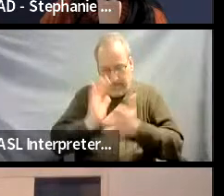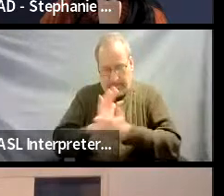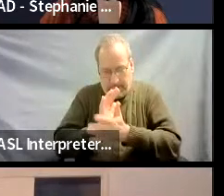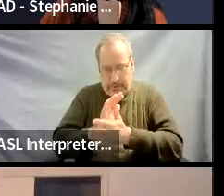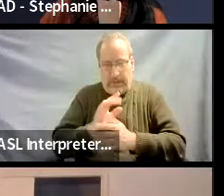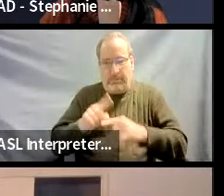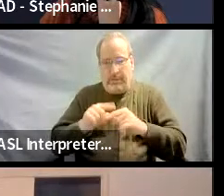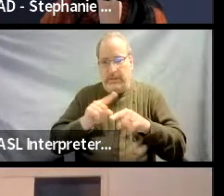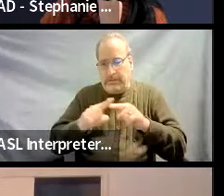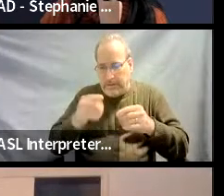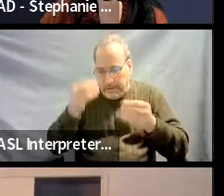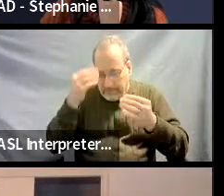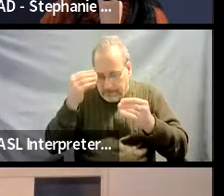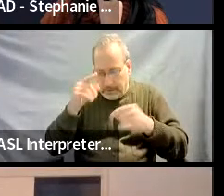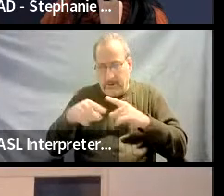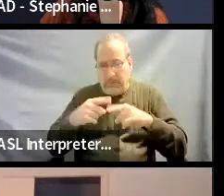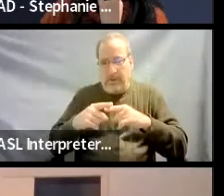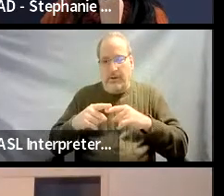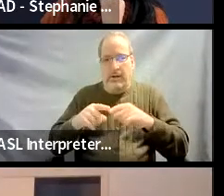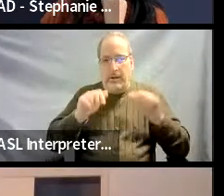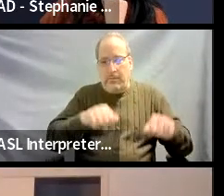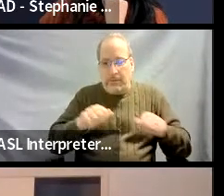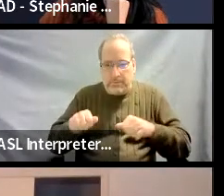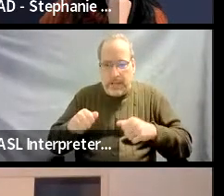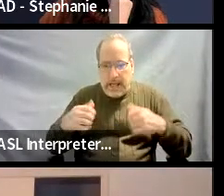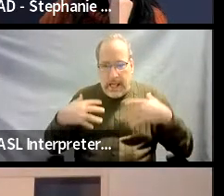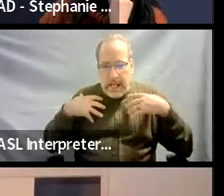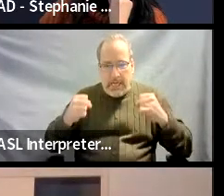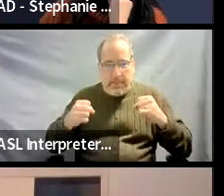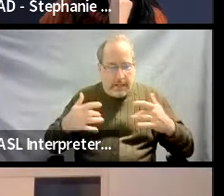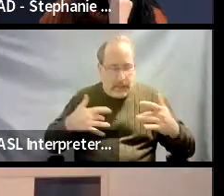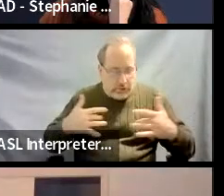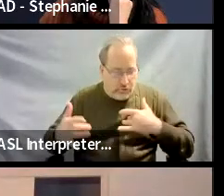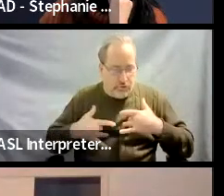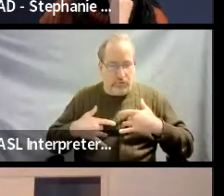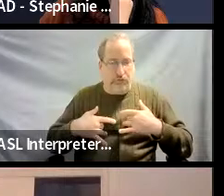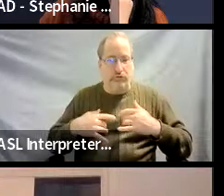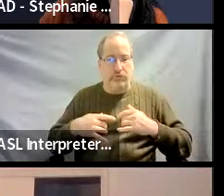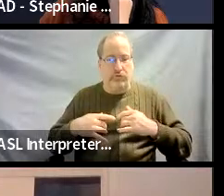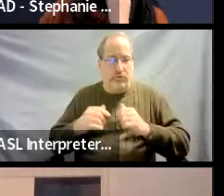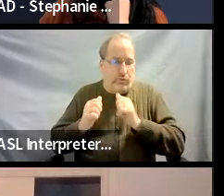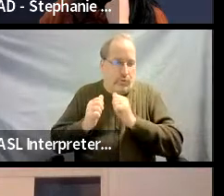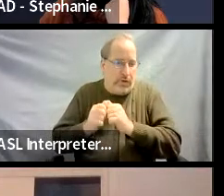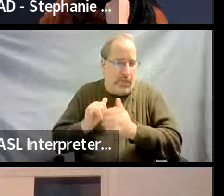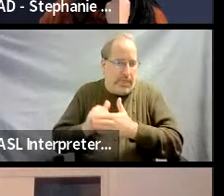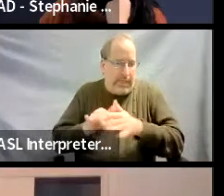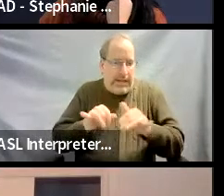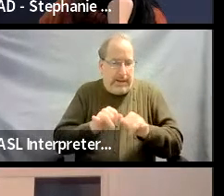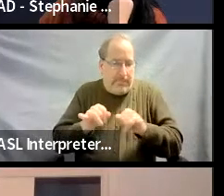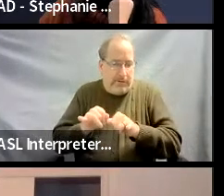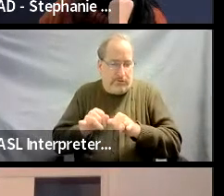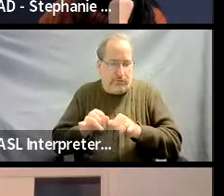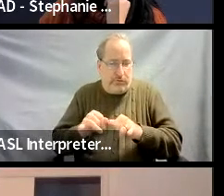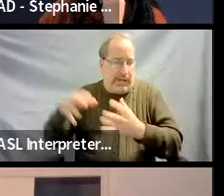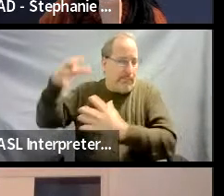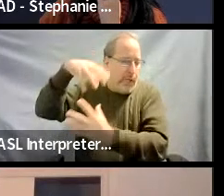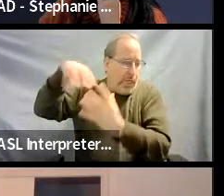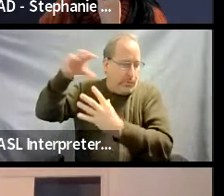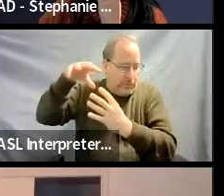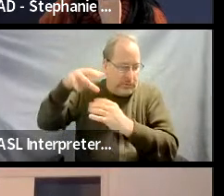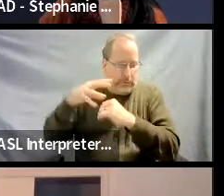including information about potential health concerns associated with those measured pollutants